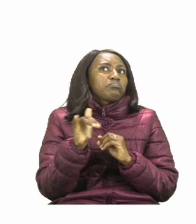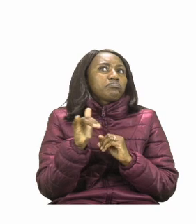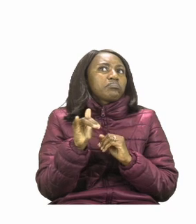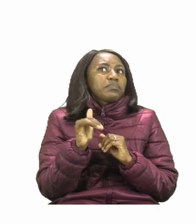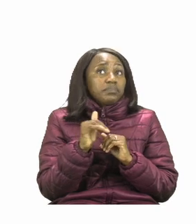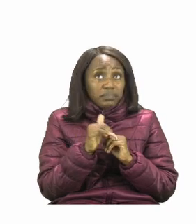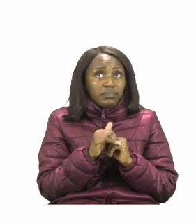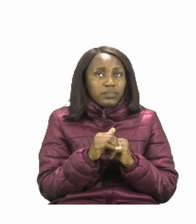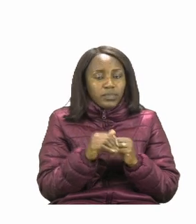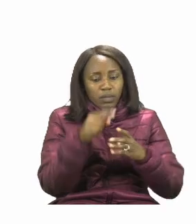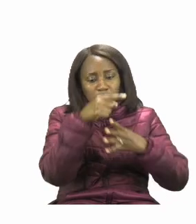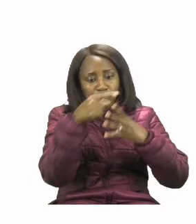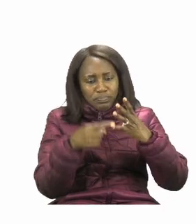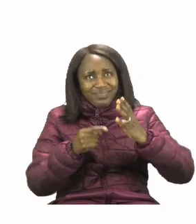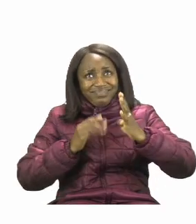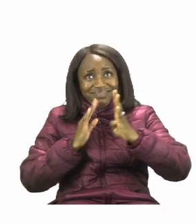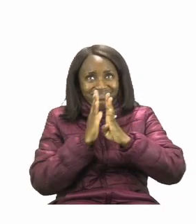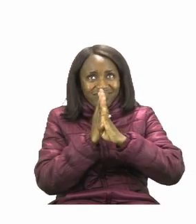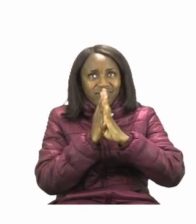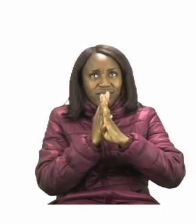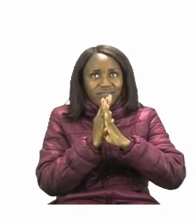2, 3, and 4.